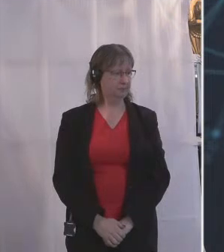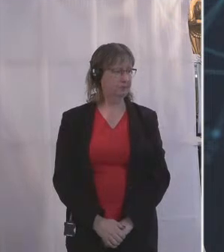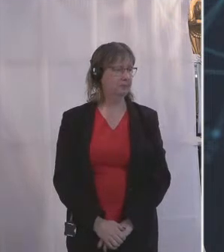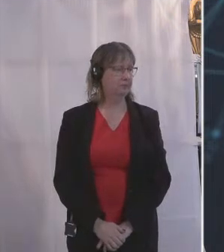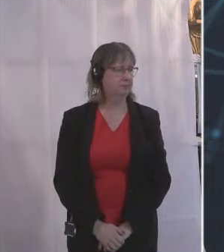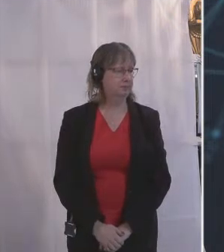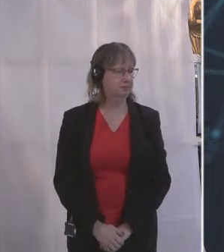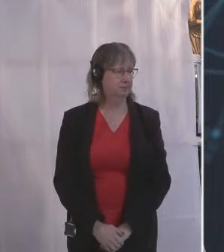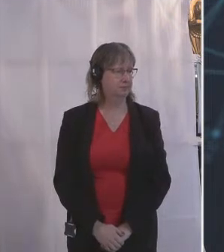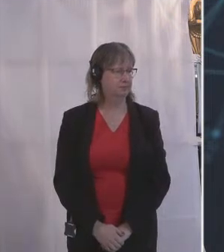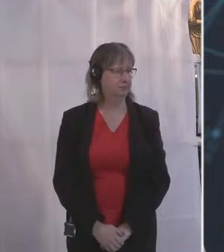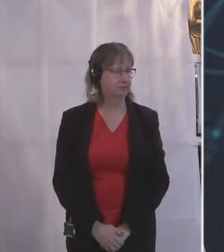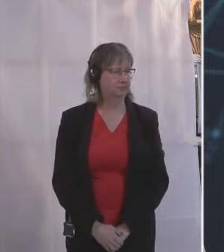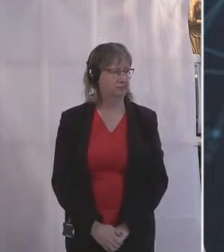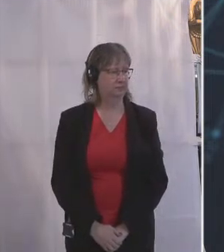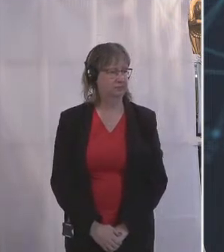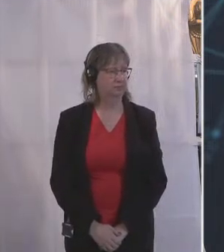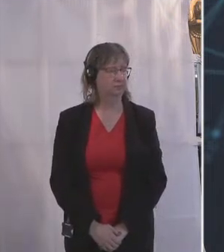pre-women in